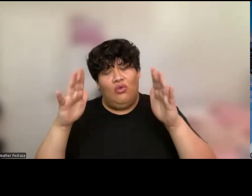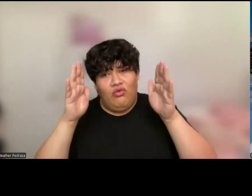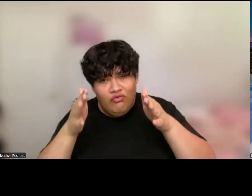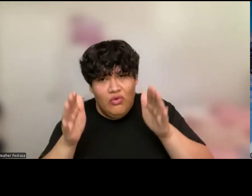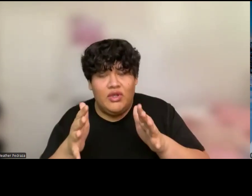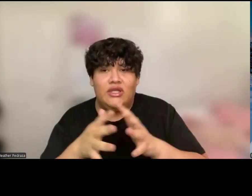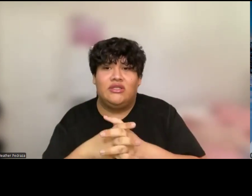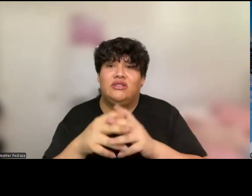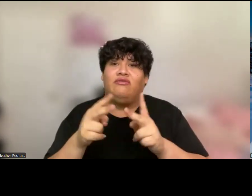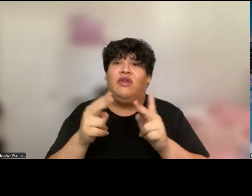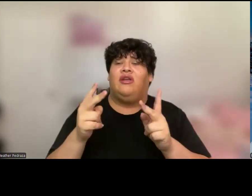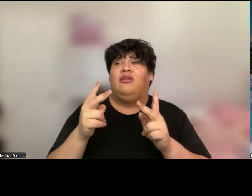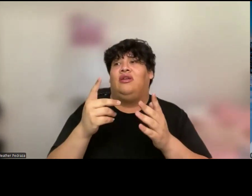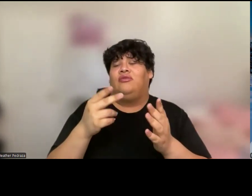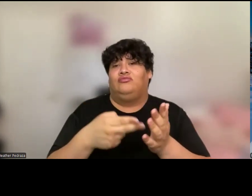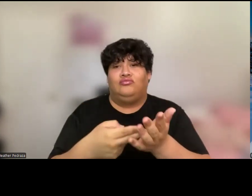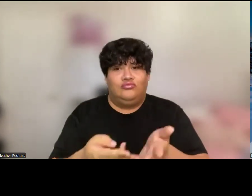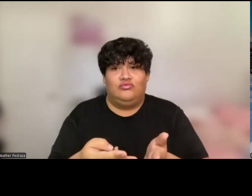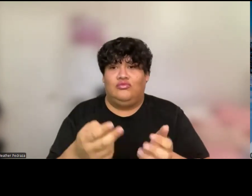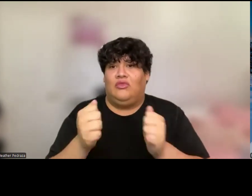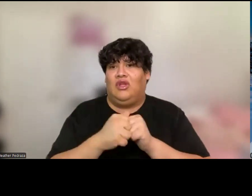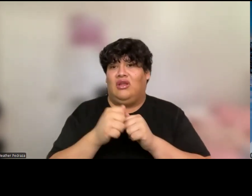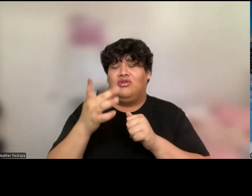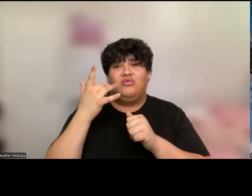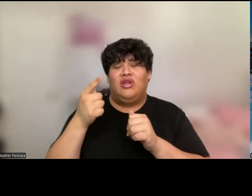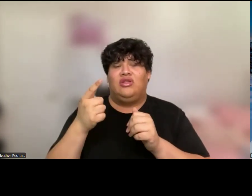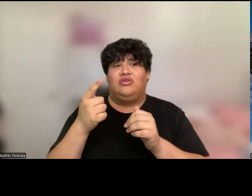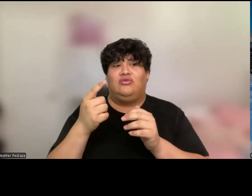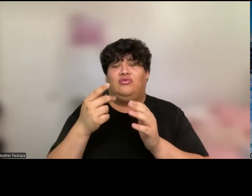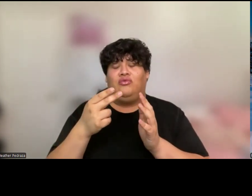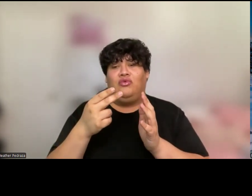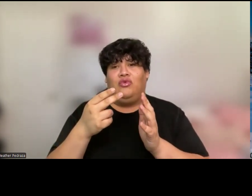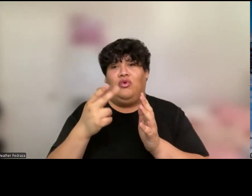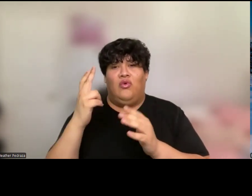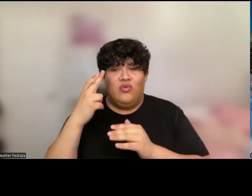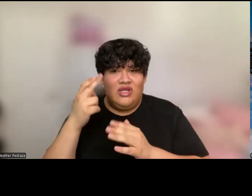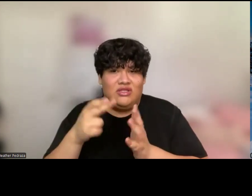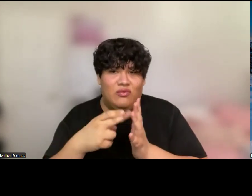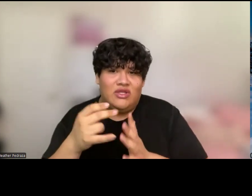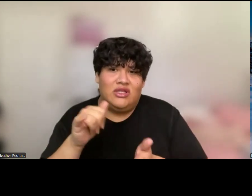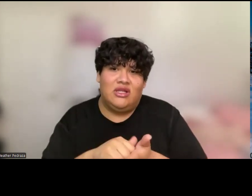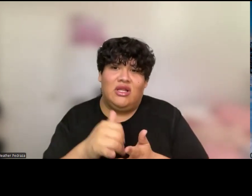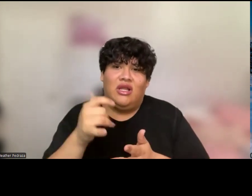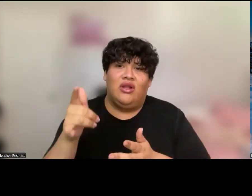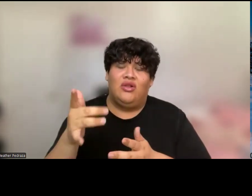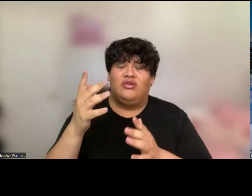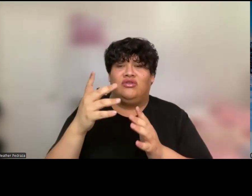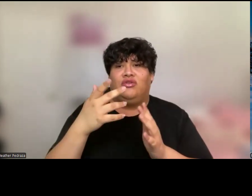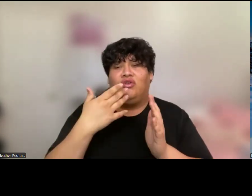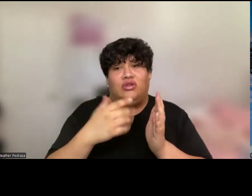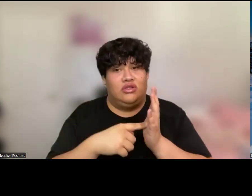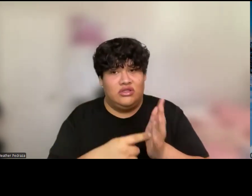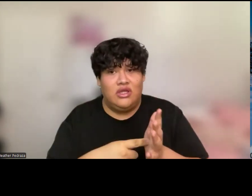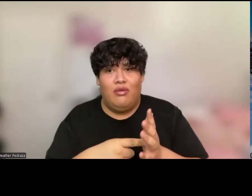very deliberate, and there's a historical reason for it. The ombudsmen are an incredible example of